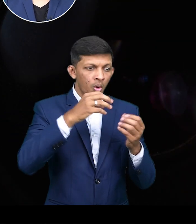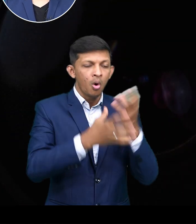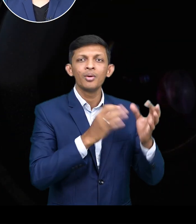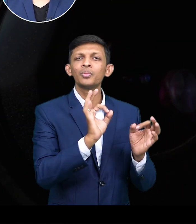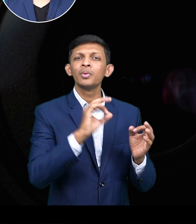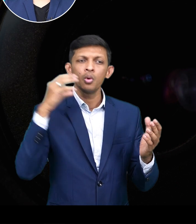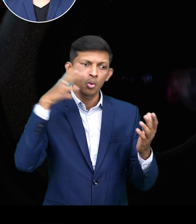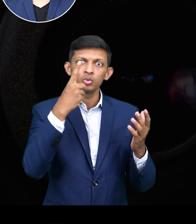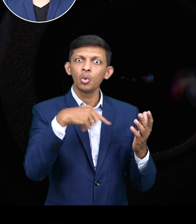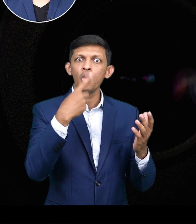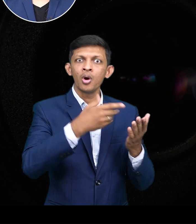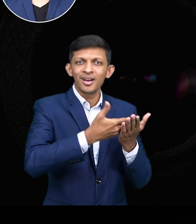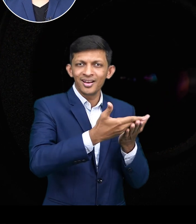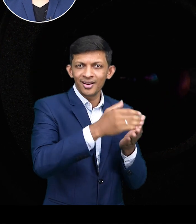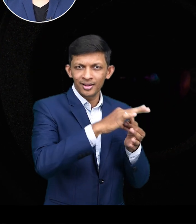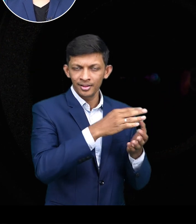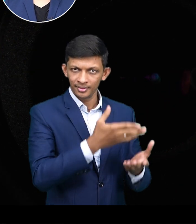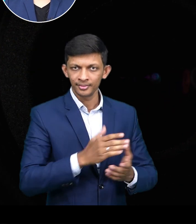paper.